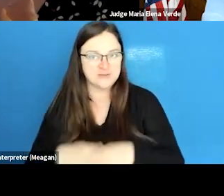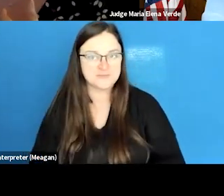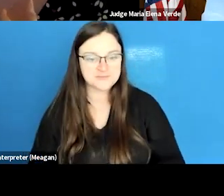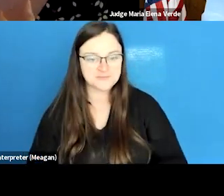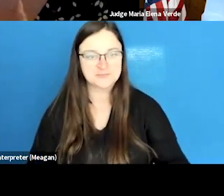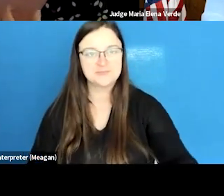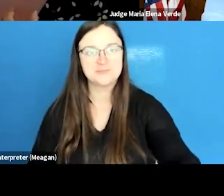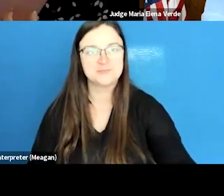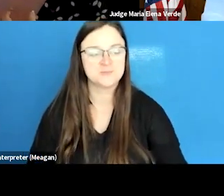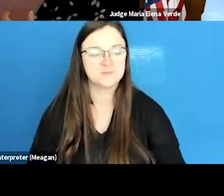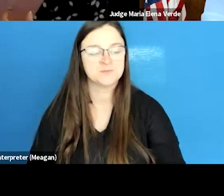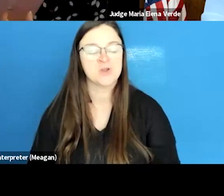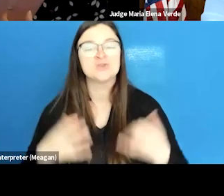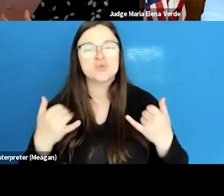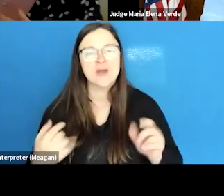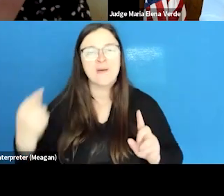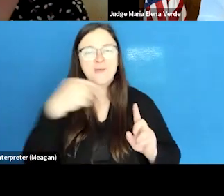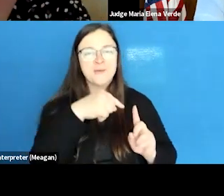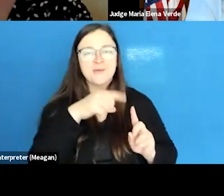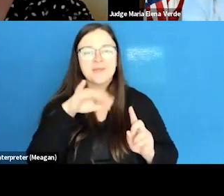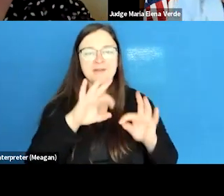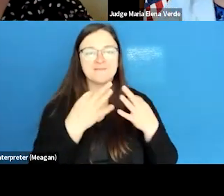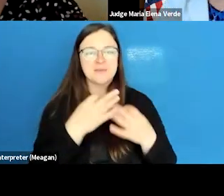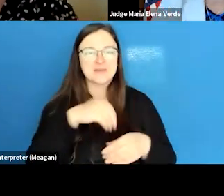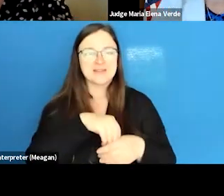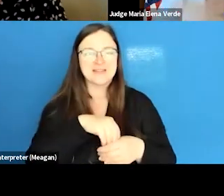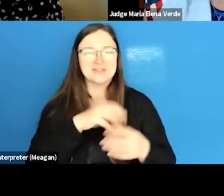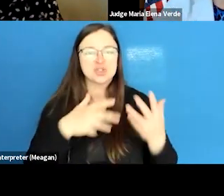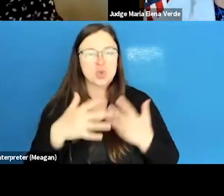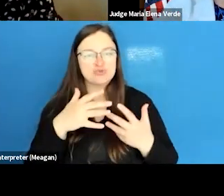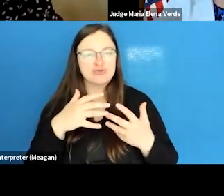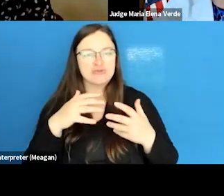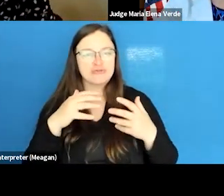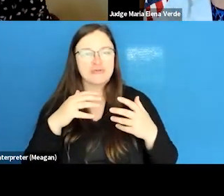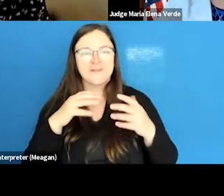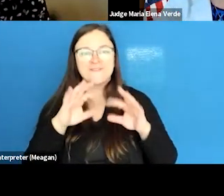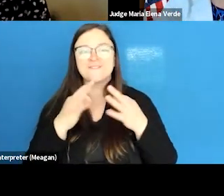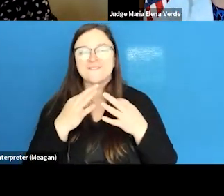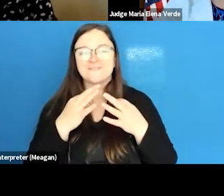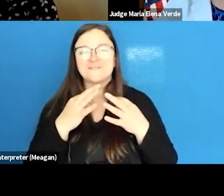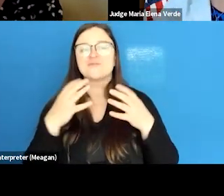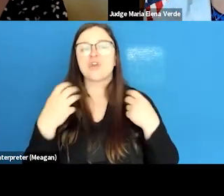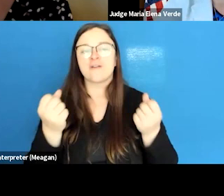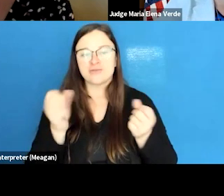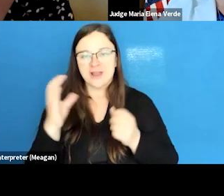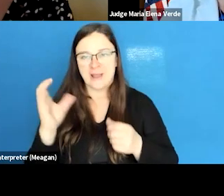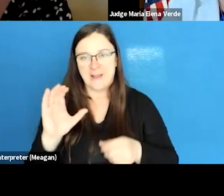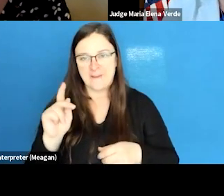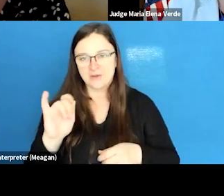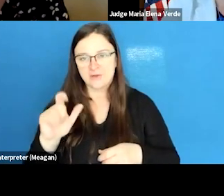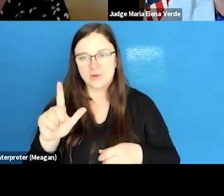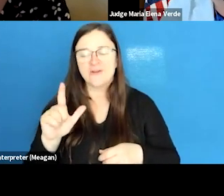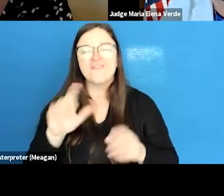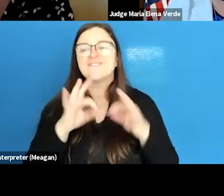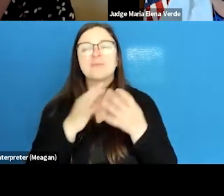Okay, so back to that family and social recovery capital piece. Why are family relationships so important for